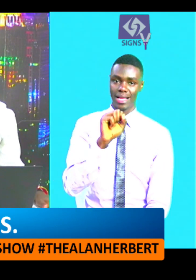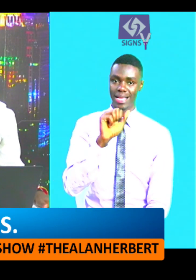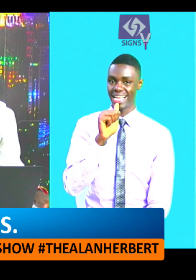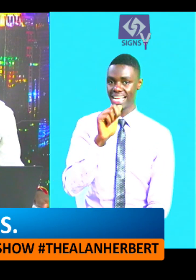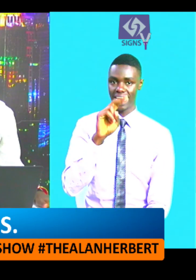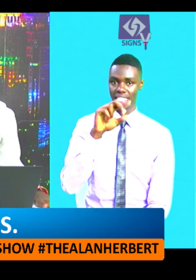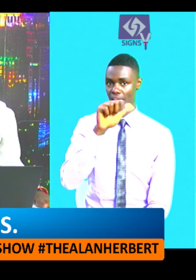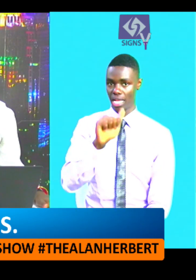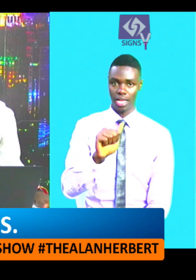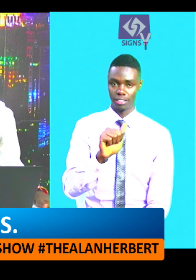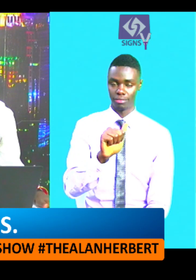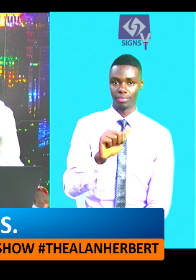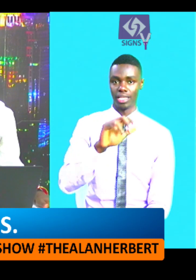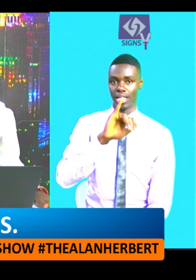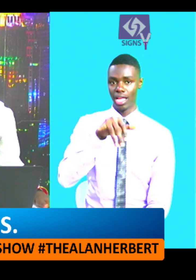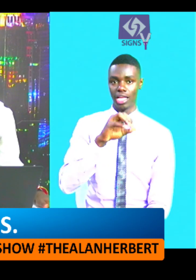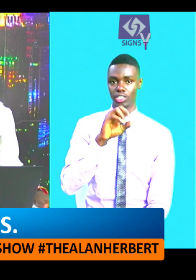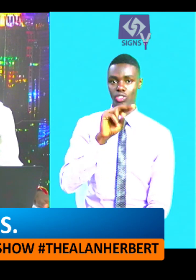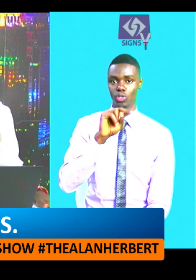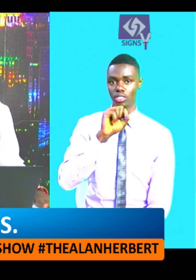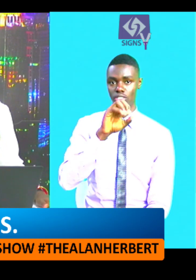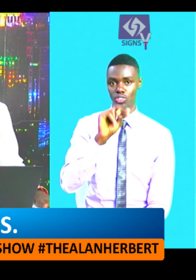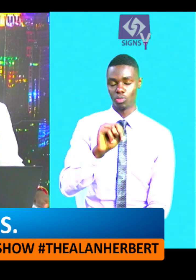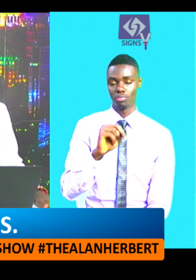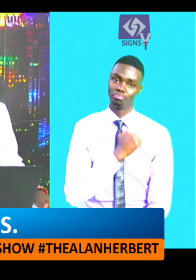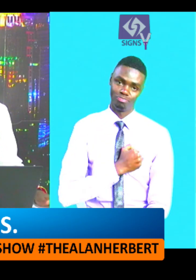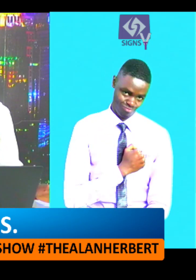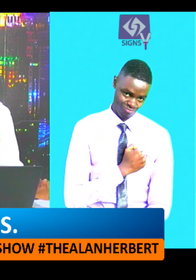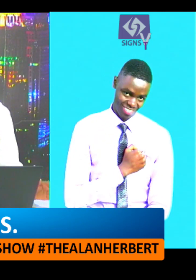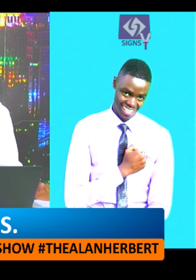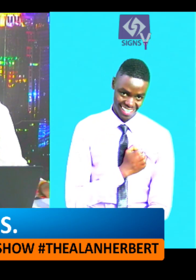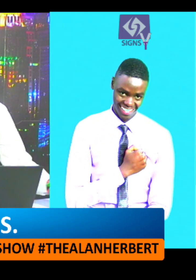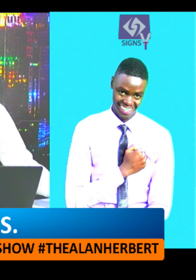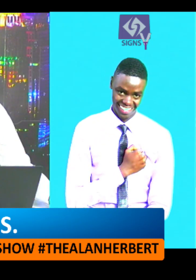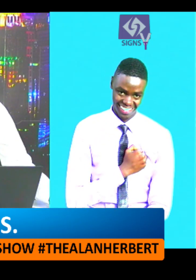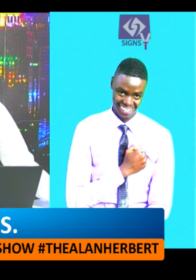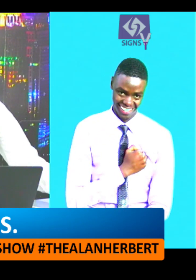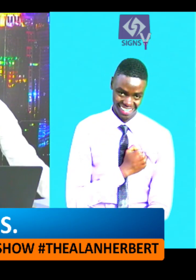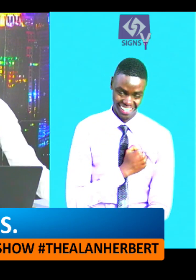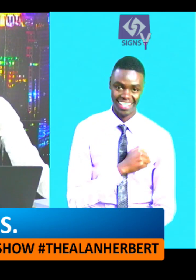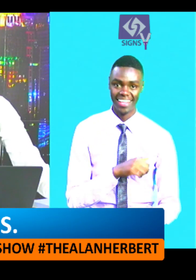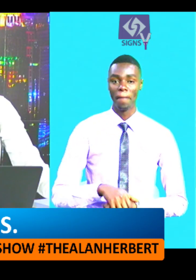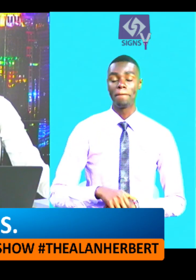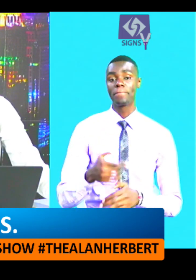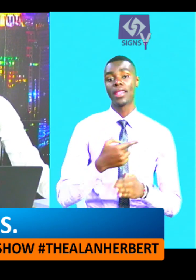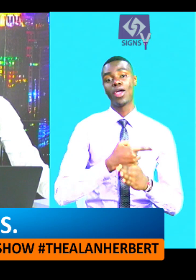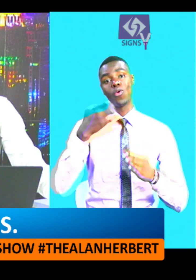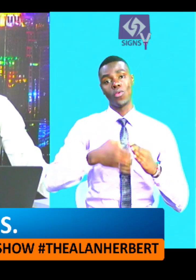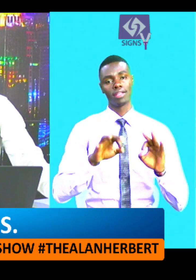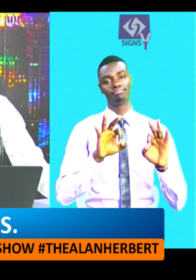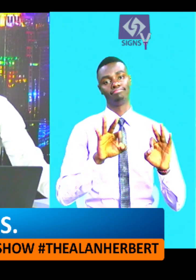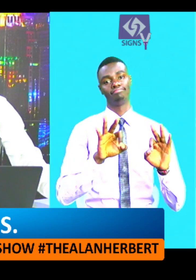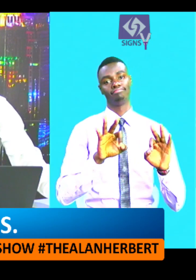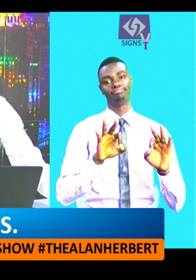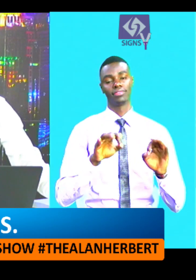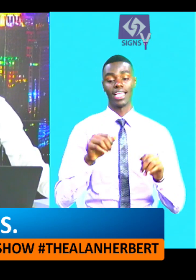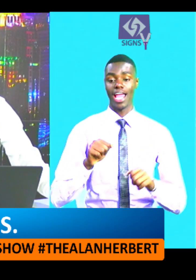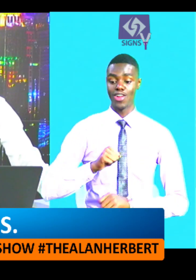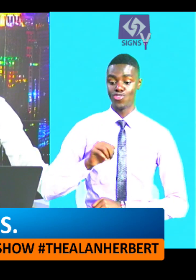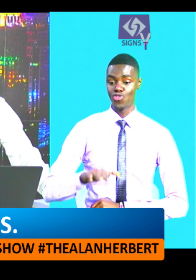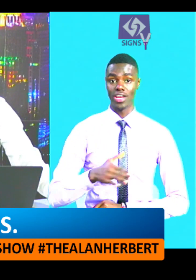Oh, for a reason I had missed. Sorry, apologies. Bro, apologies for that. Apologies for that. So my weekend has been